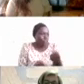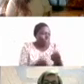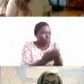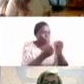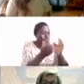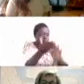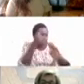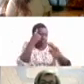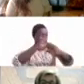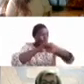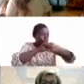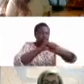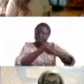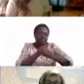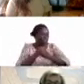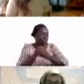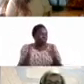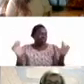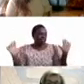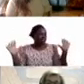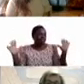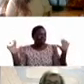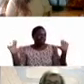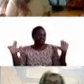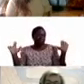they don't give them any advice on sexuality,